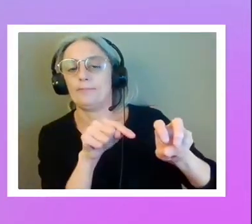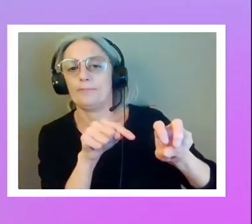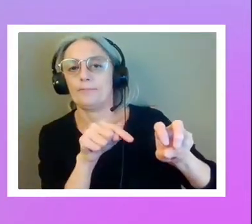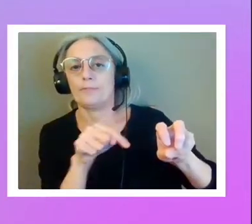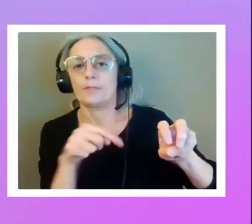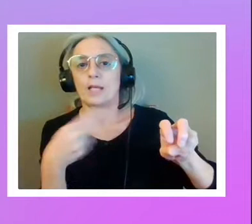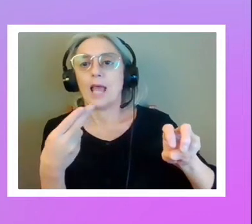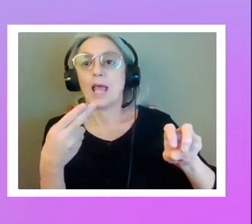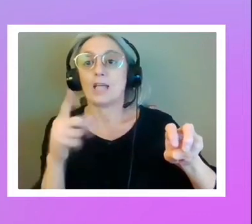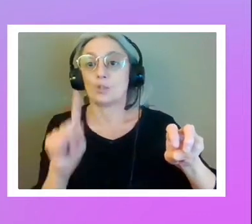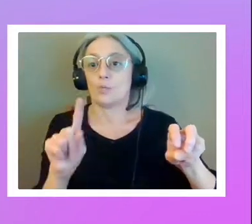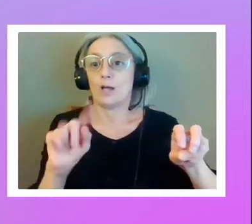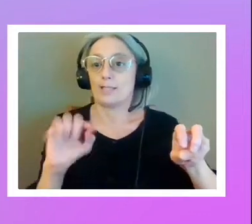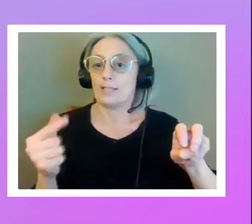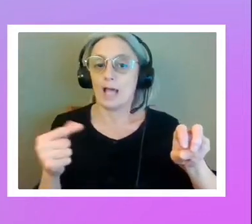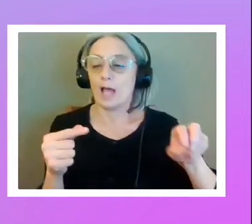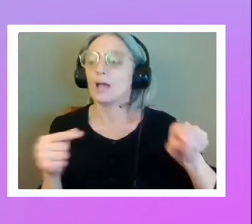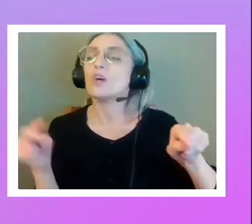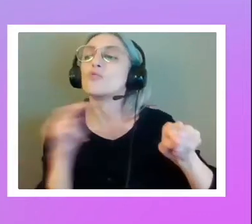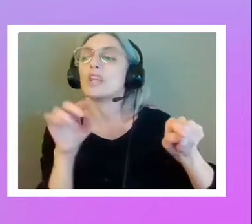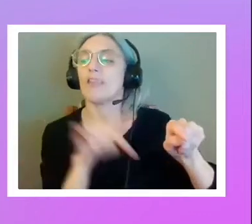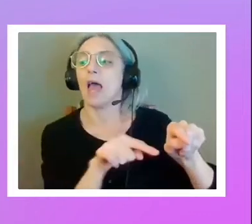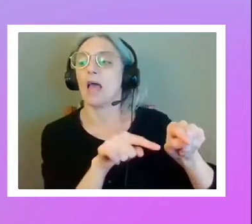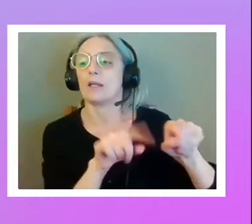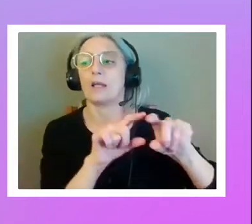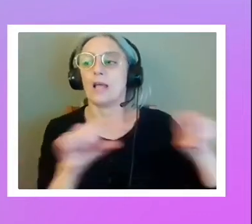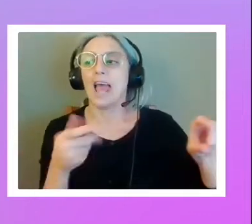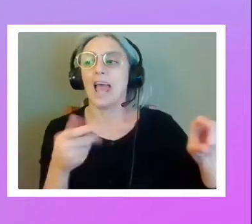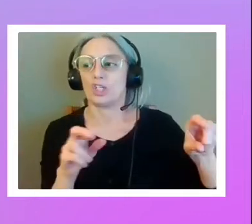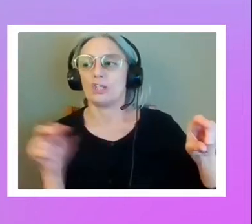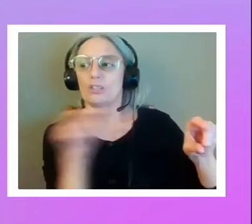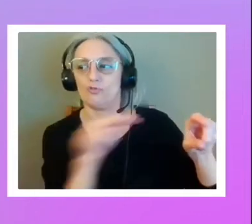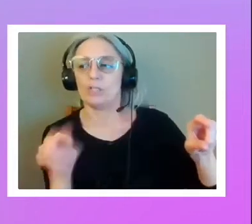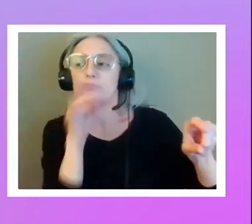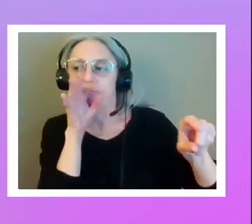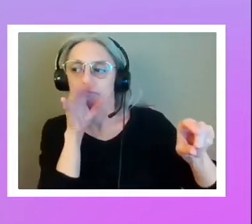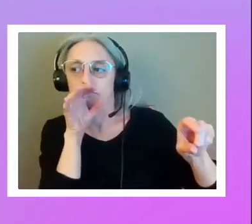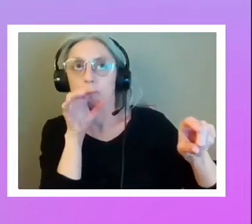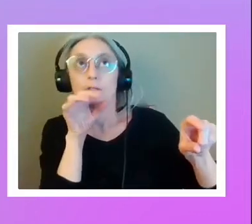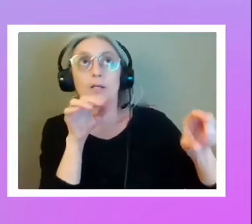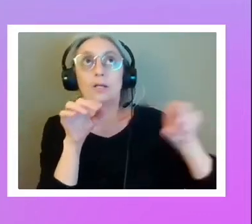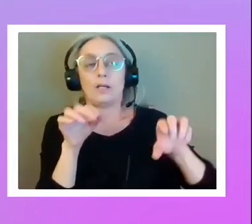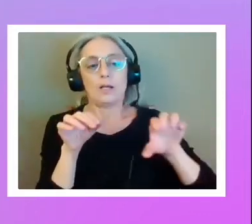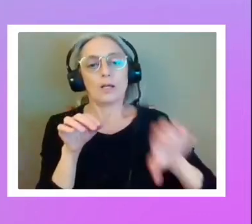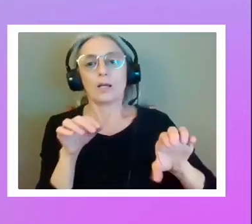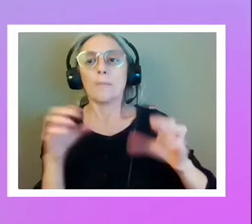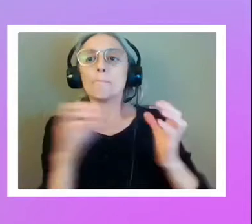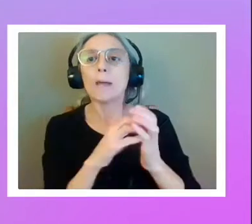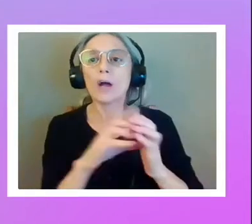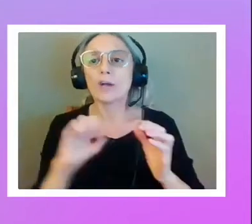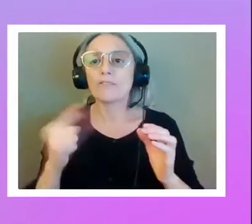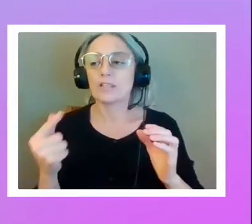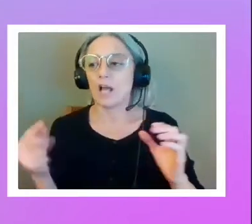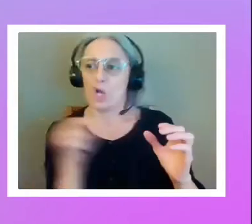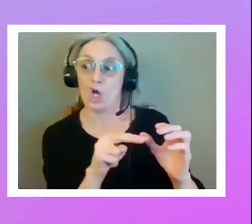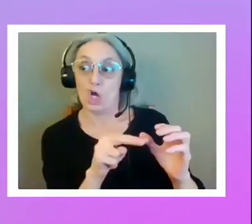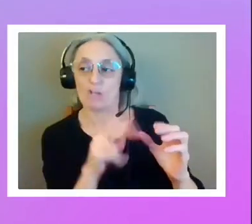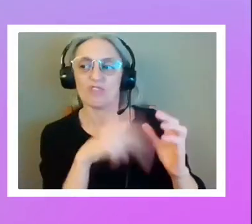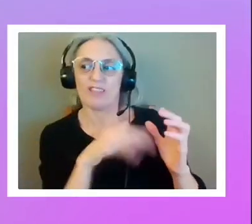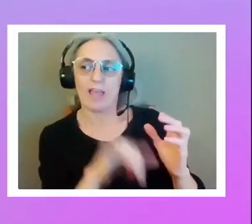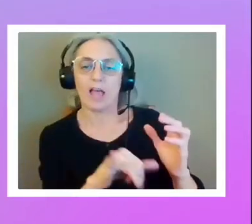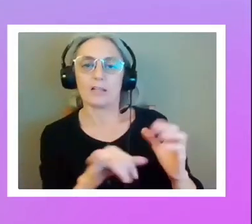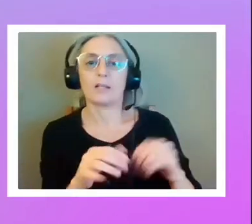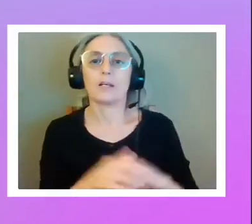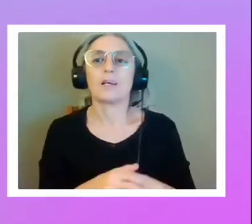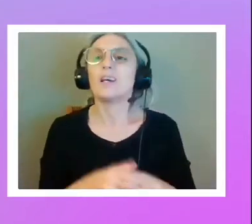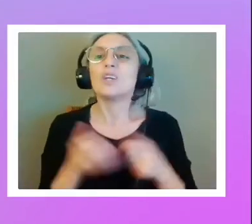H1 tag is and read that header. And it's going to read the header. Go ahead and read down where the paragraph tag is. And that's what you want. You don't want it to read the